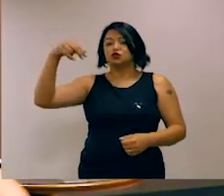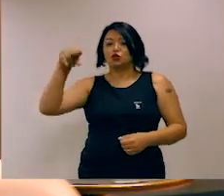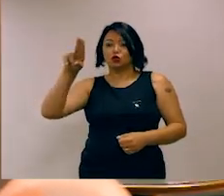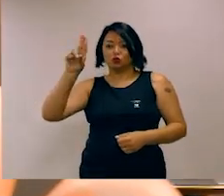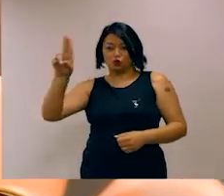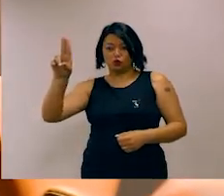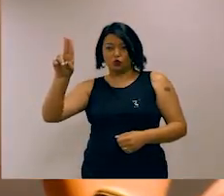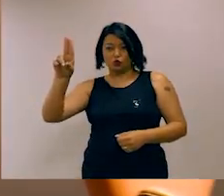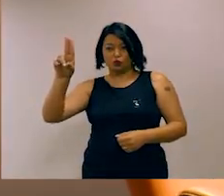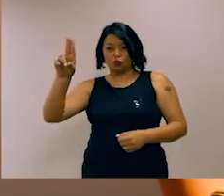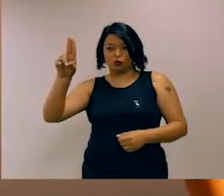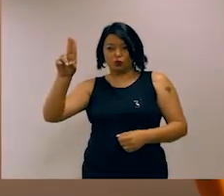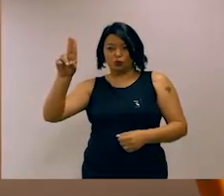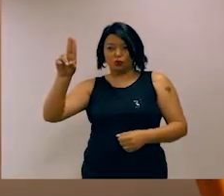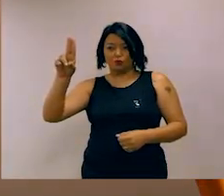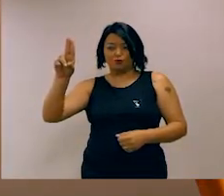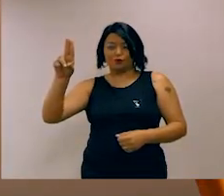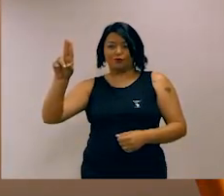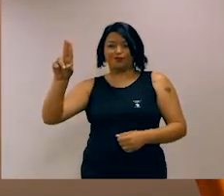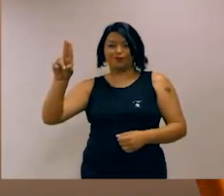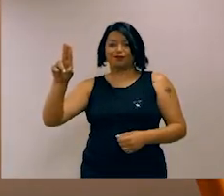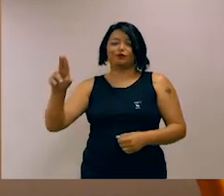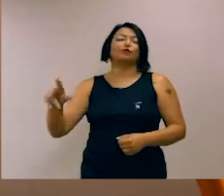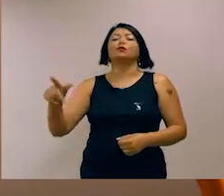Mr. Gustavo de Queiroz Chaves.